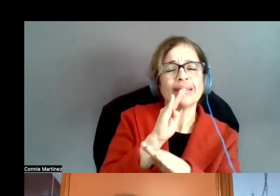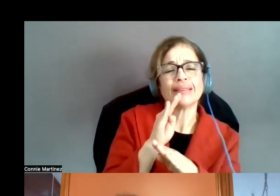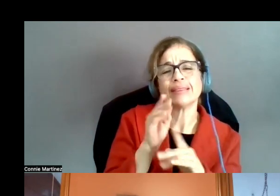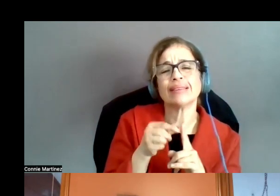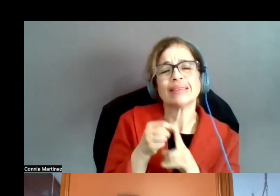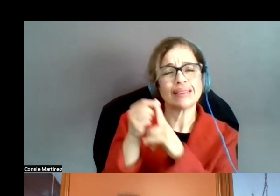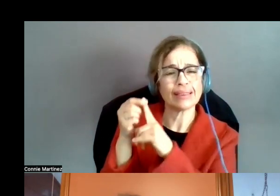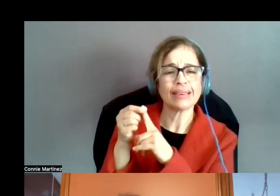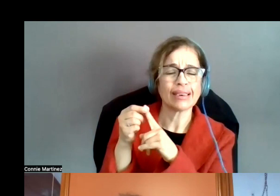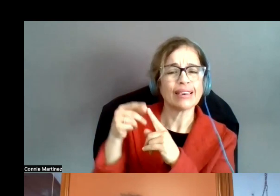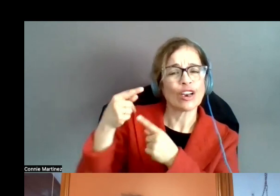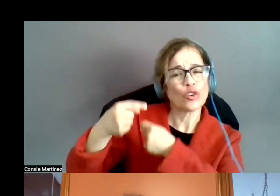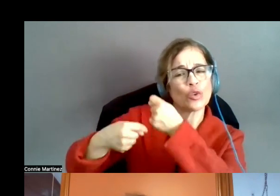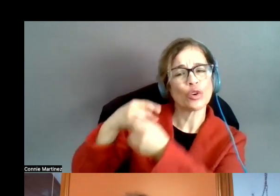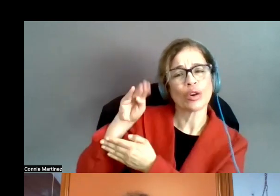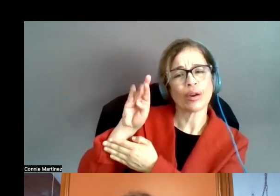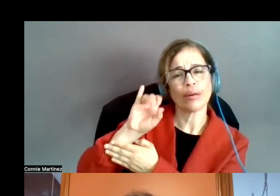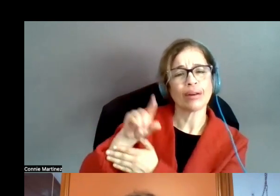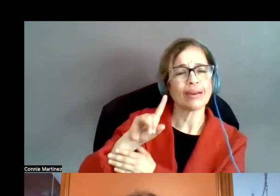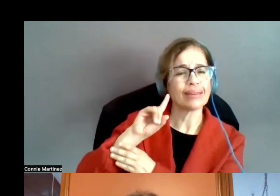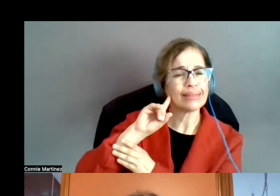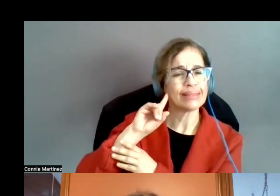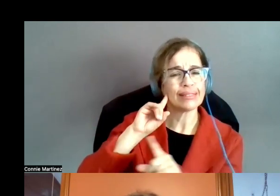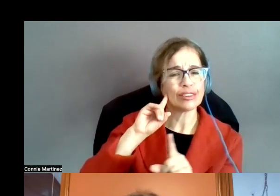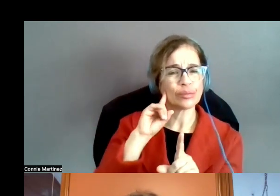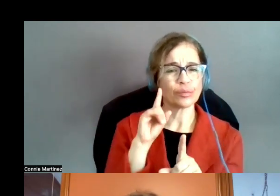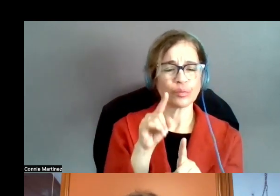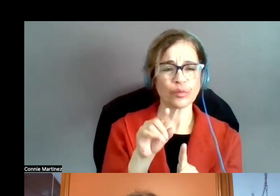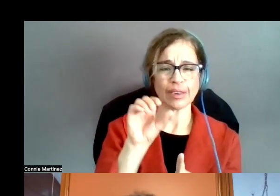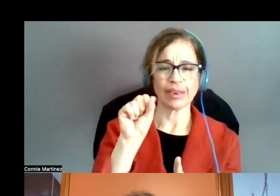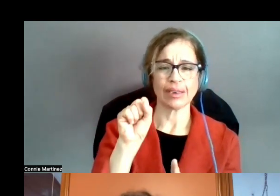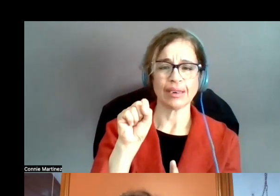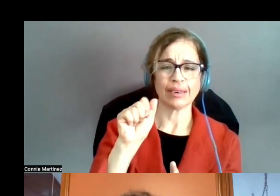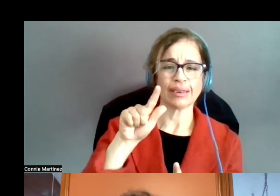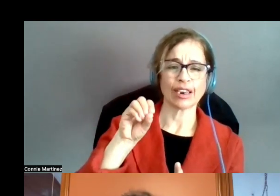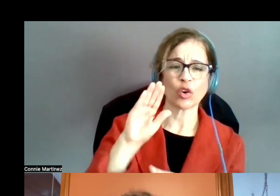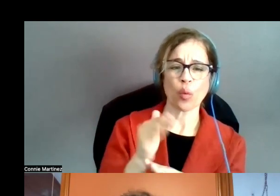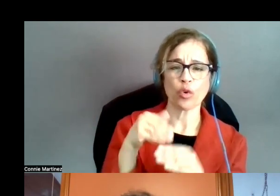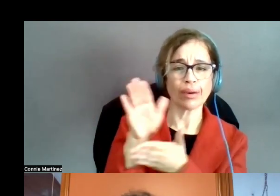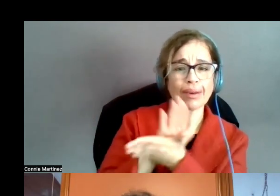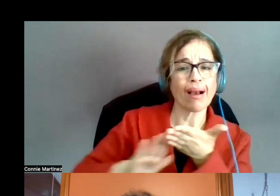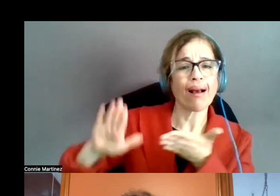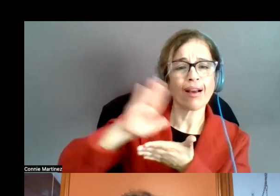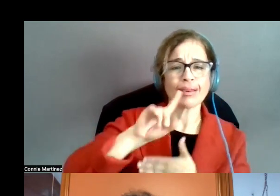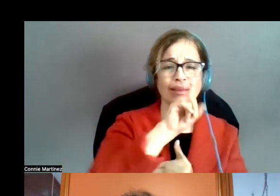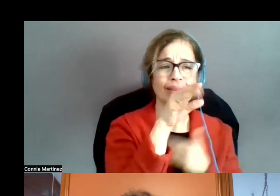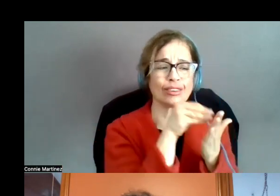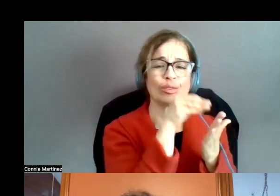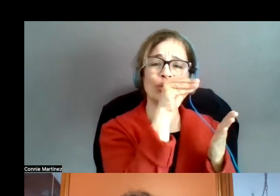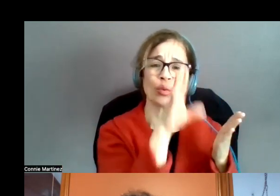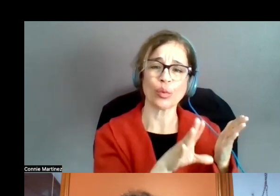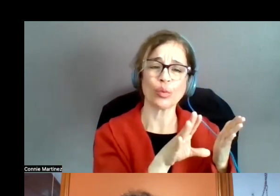one of the first instruments. Yeah, I heard something. So I teach at Middlesex Community College, and I asked my students